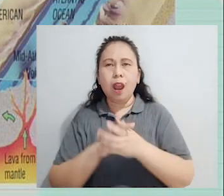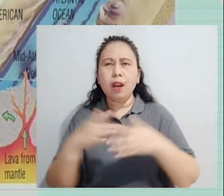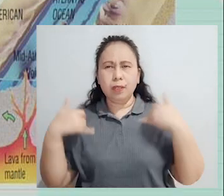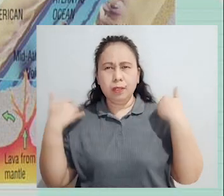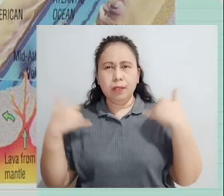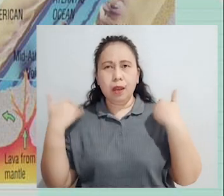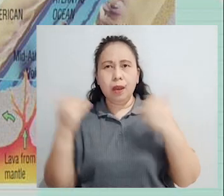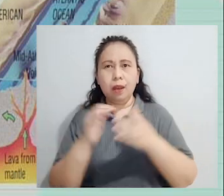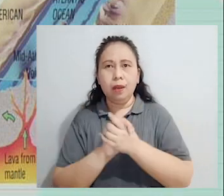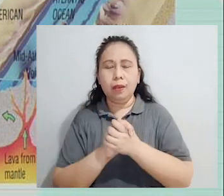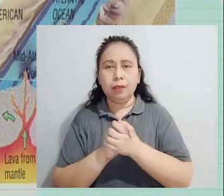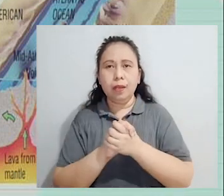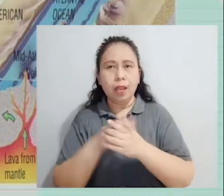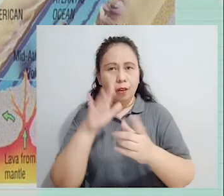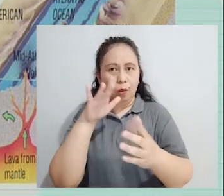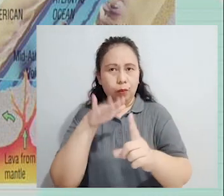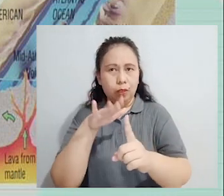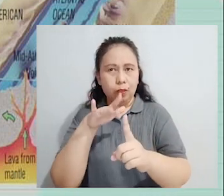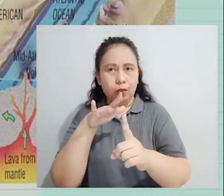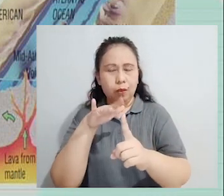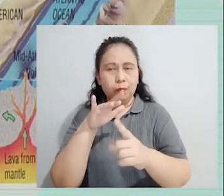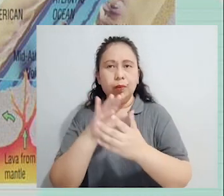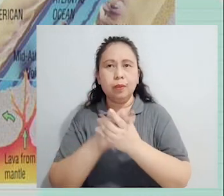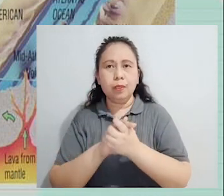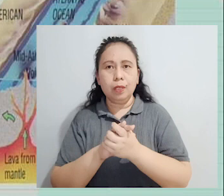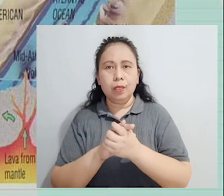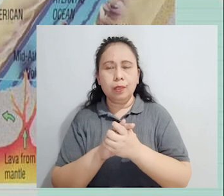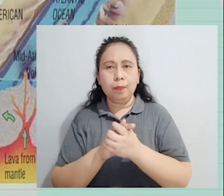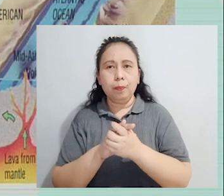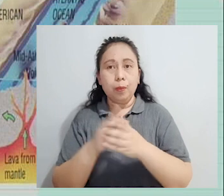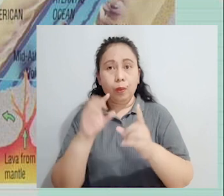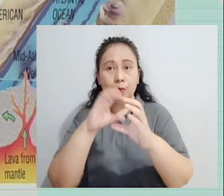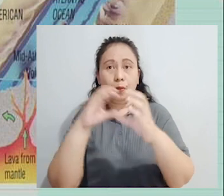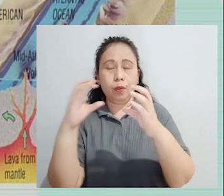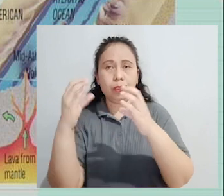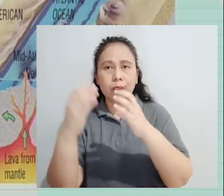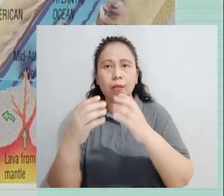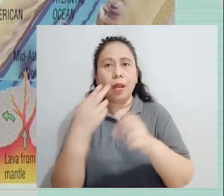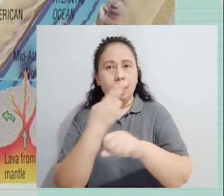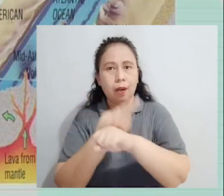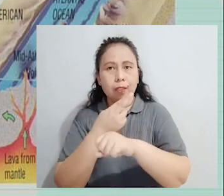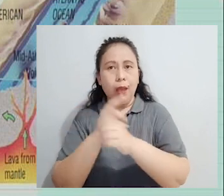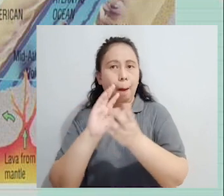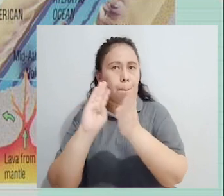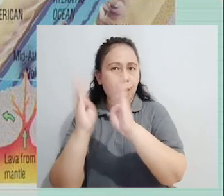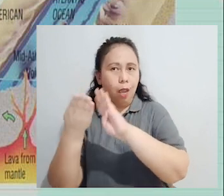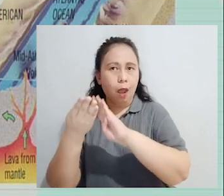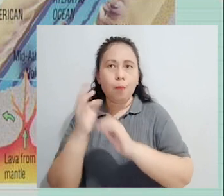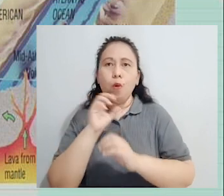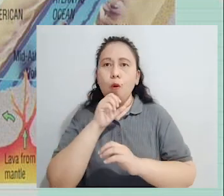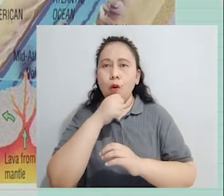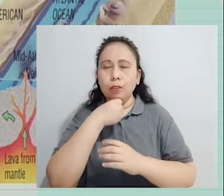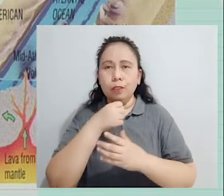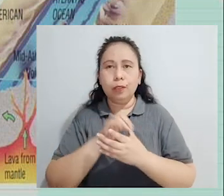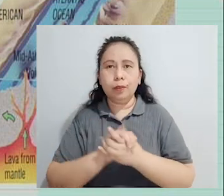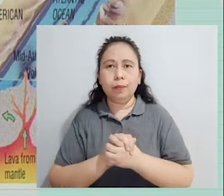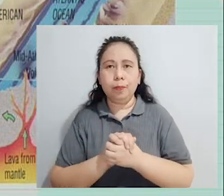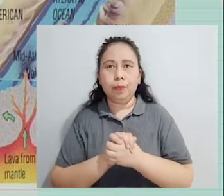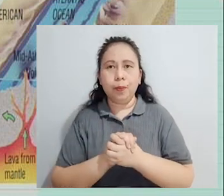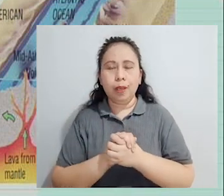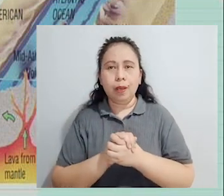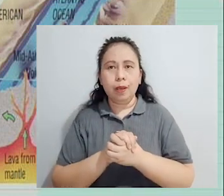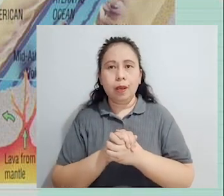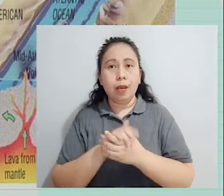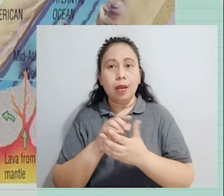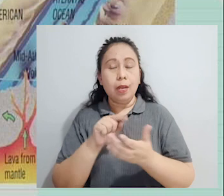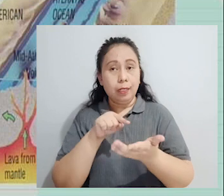young, and as the observation moves toward the continents, the rocks become older. This